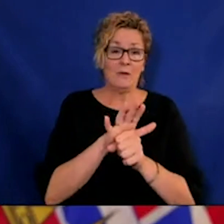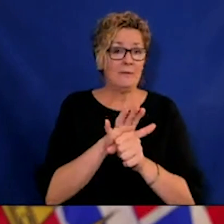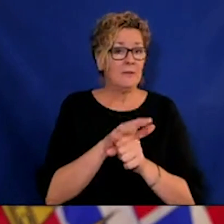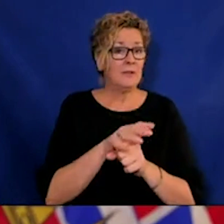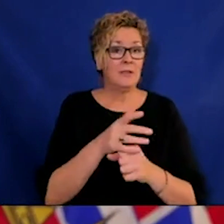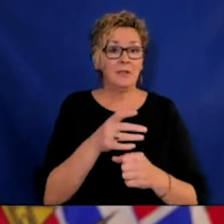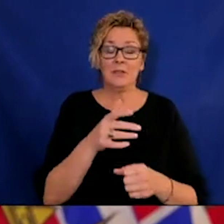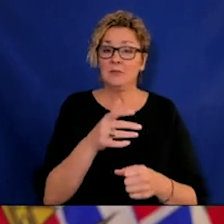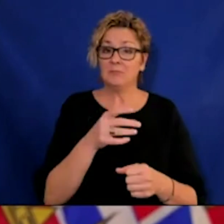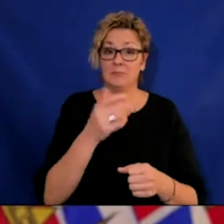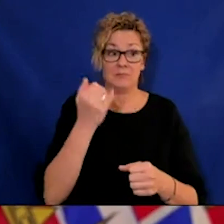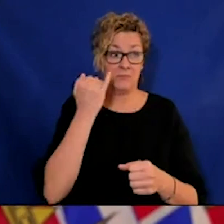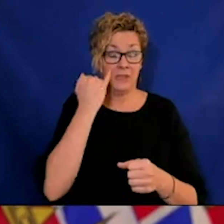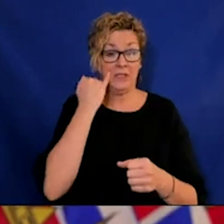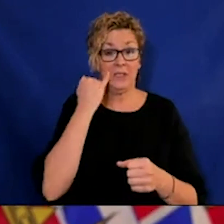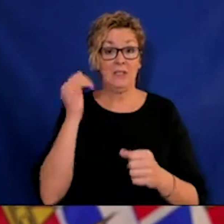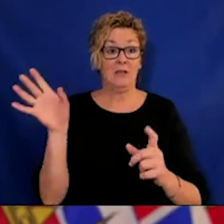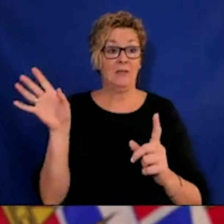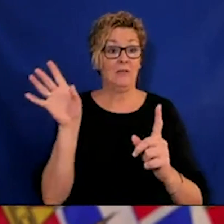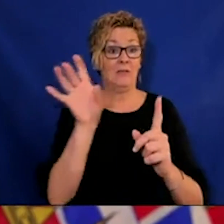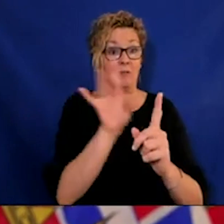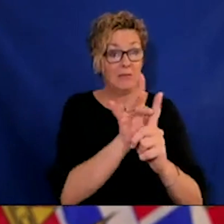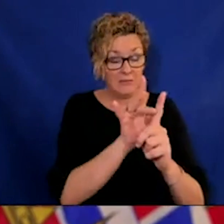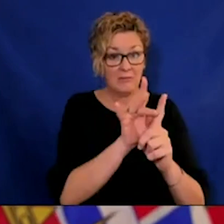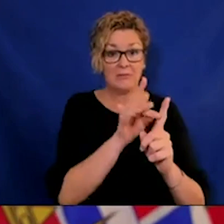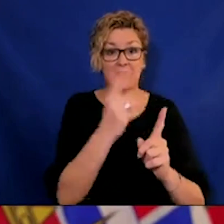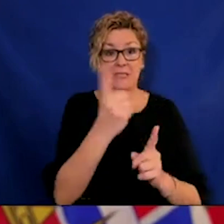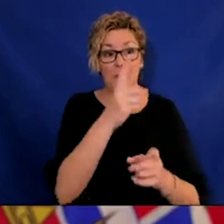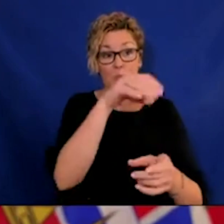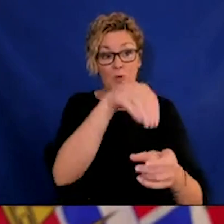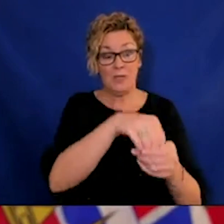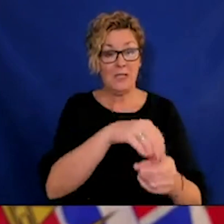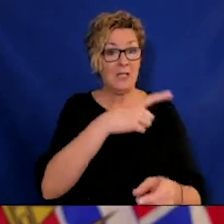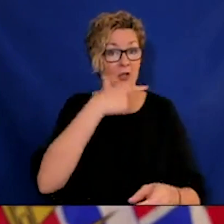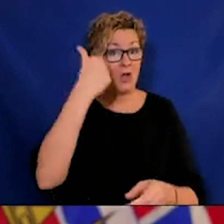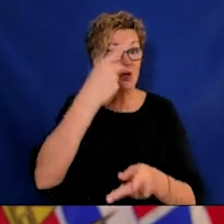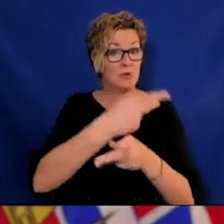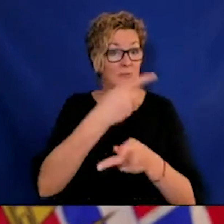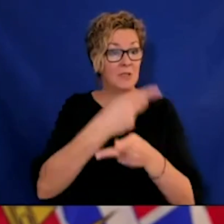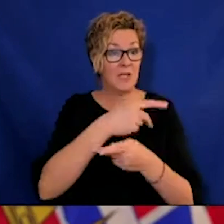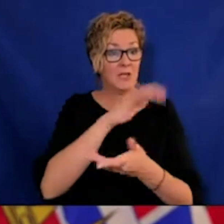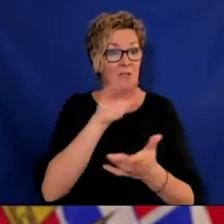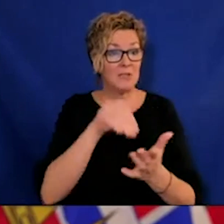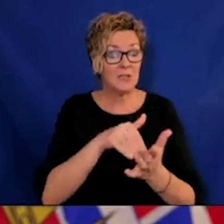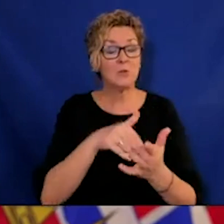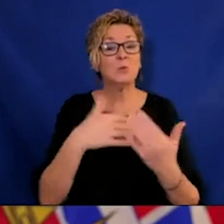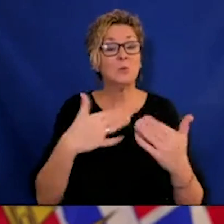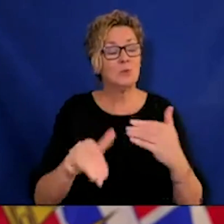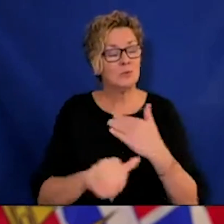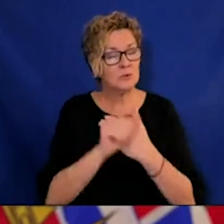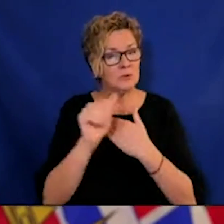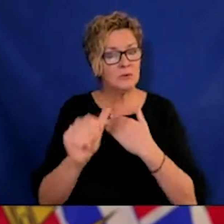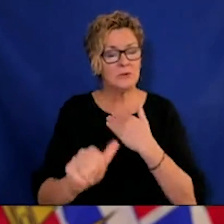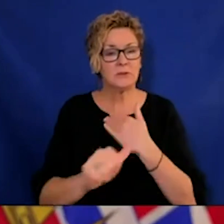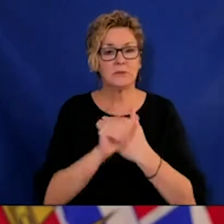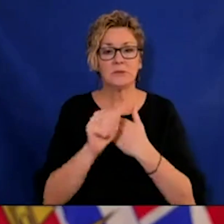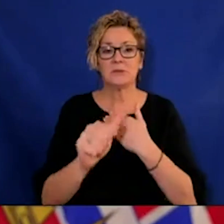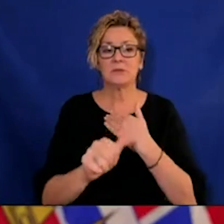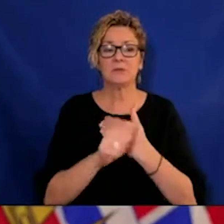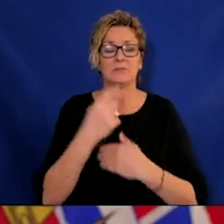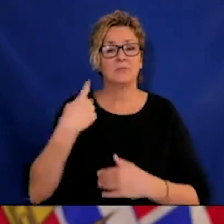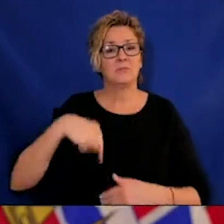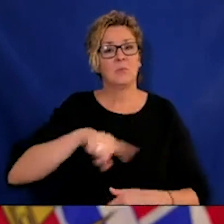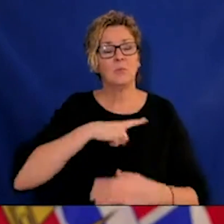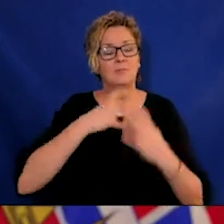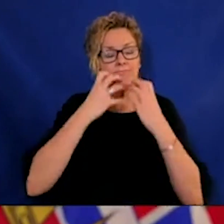into our care homes and the impact it has on seniors and elders who are so important to our history,